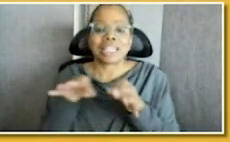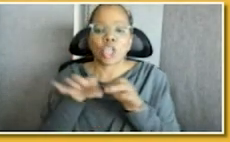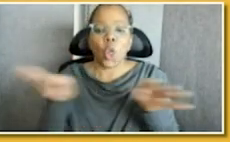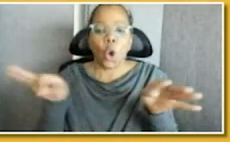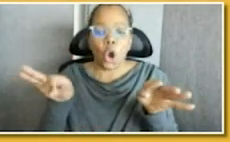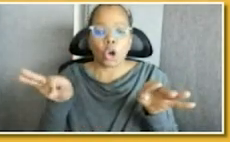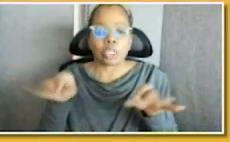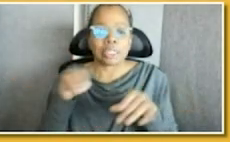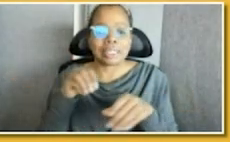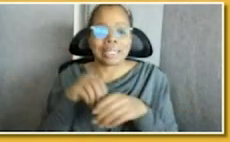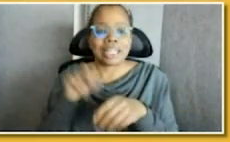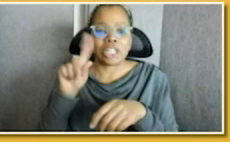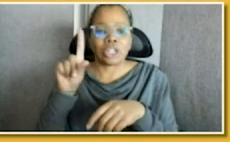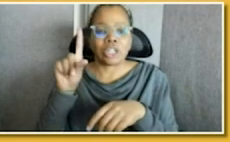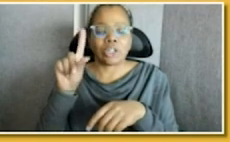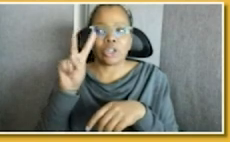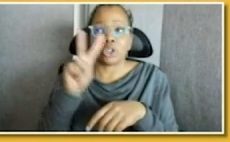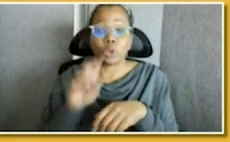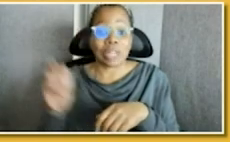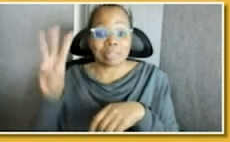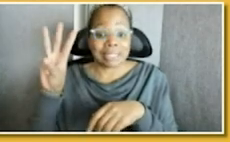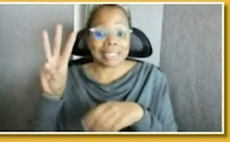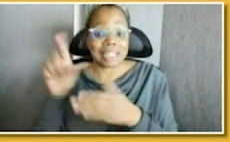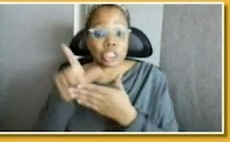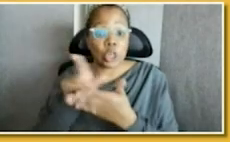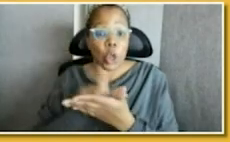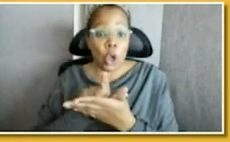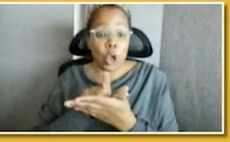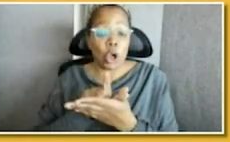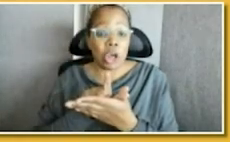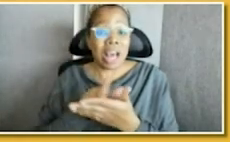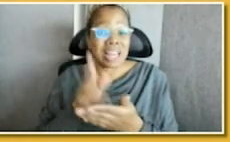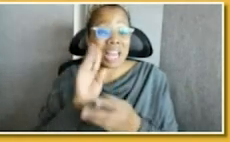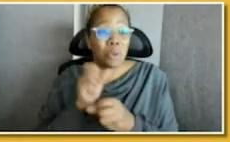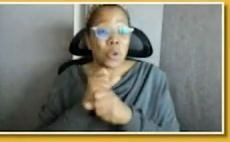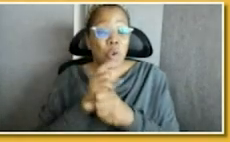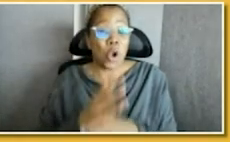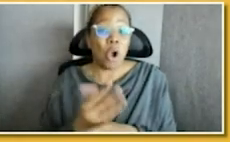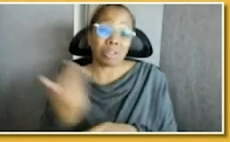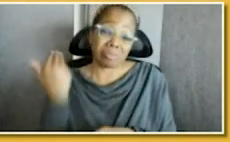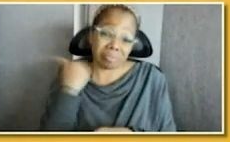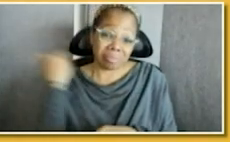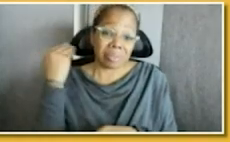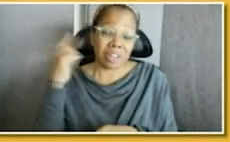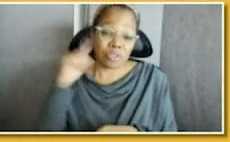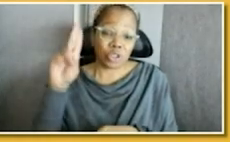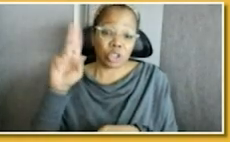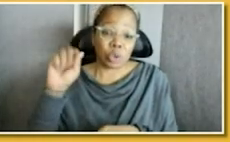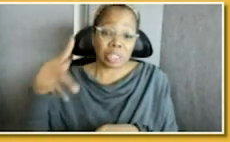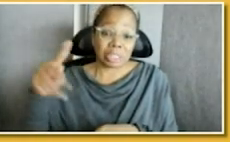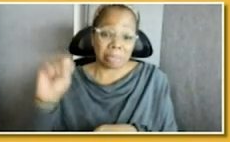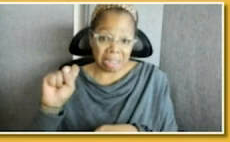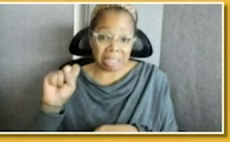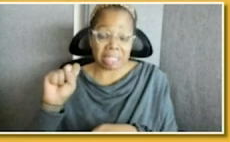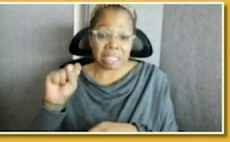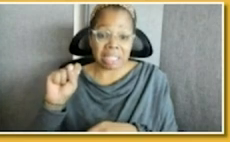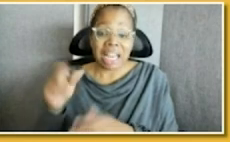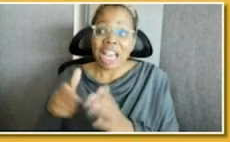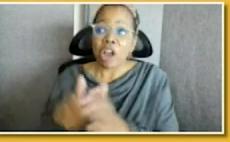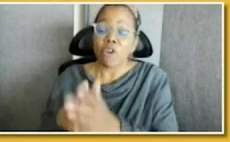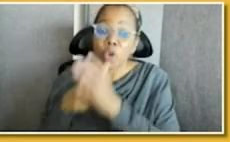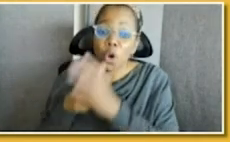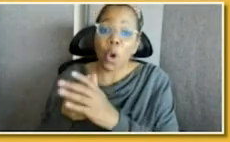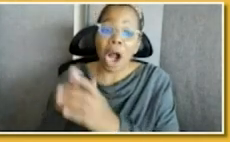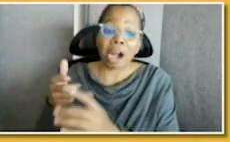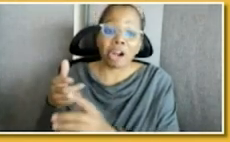law that required an unbelievable extraction of wealth from the Postal Service that no business